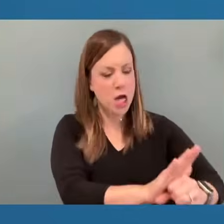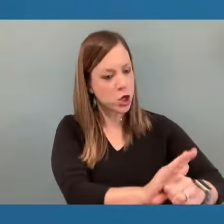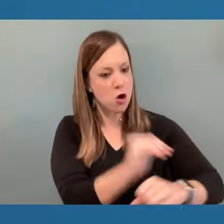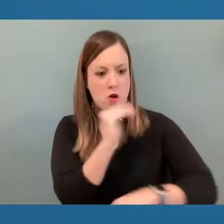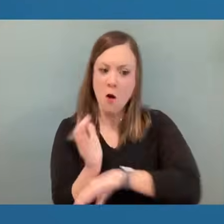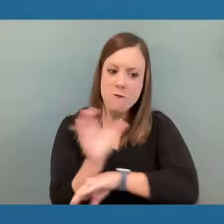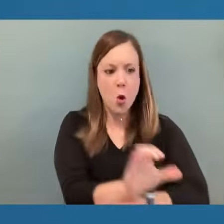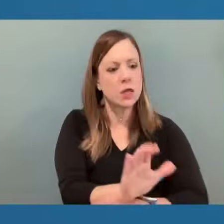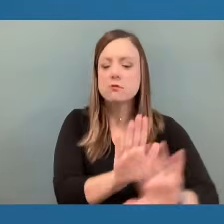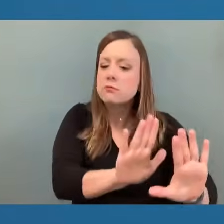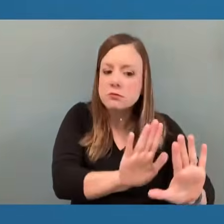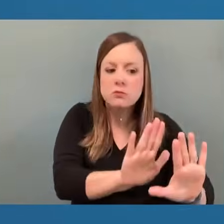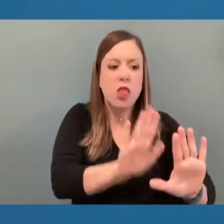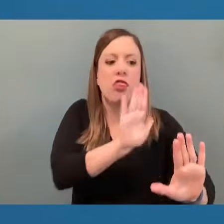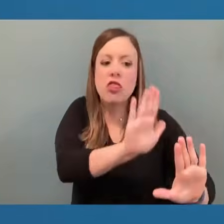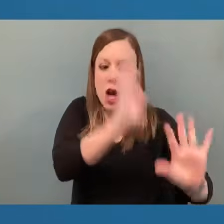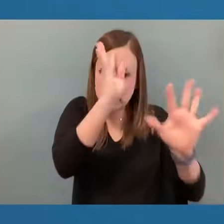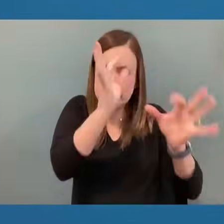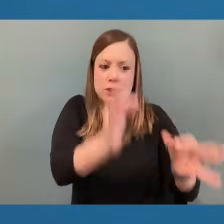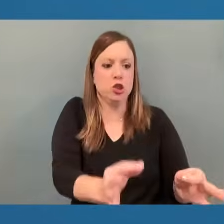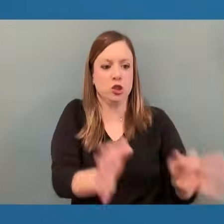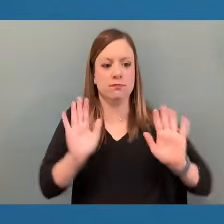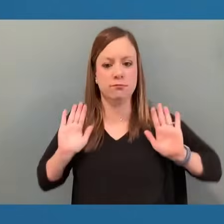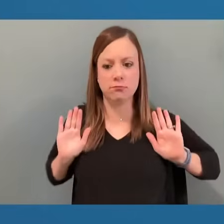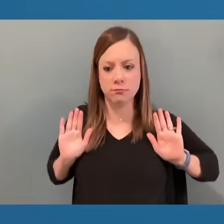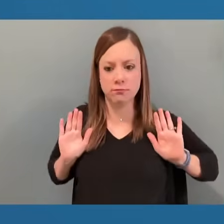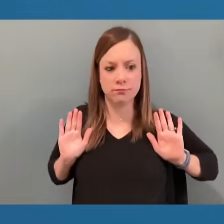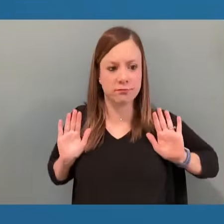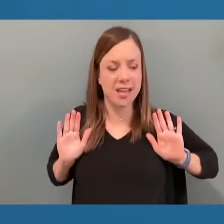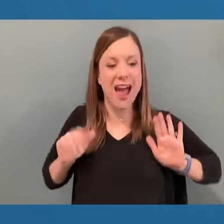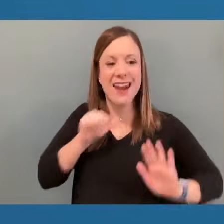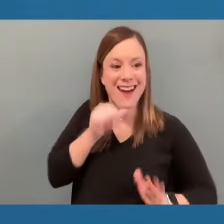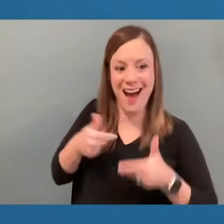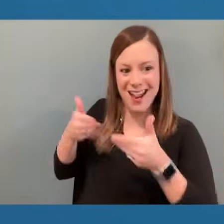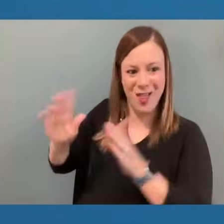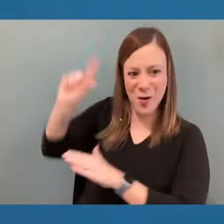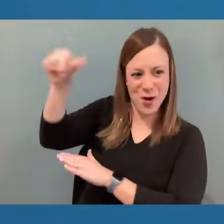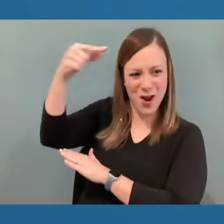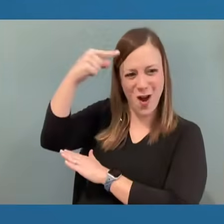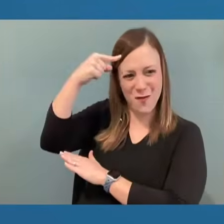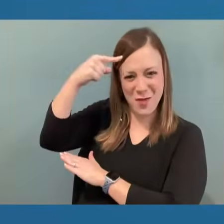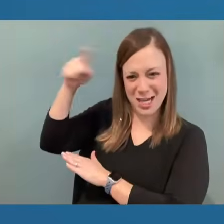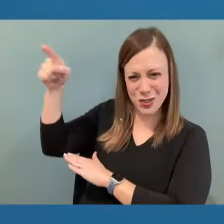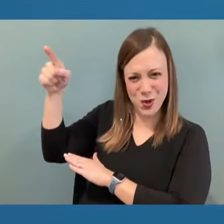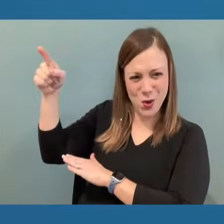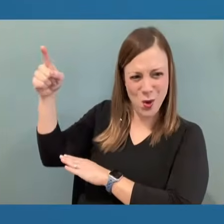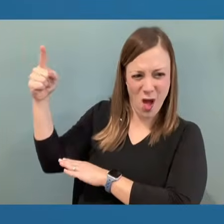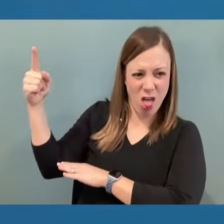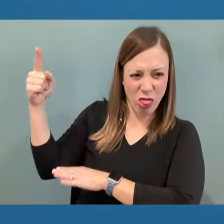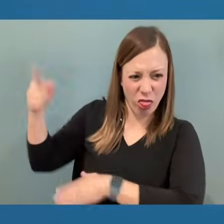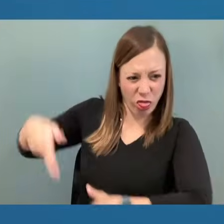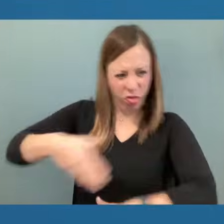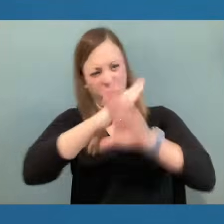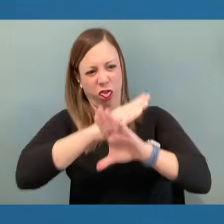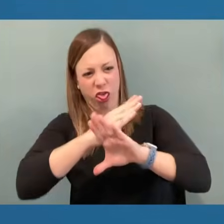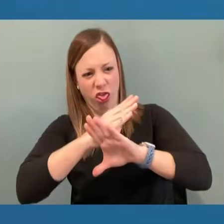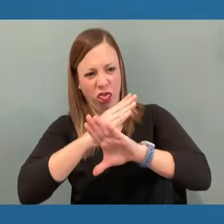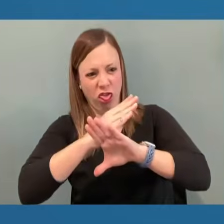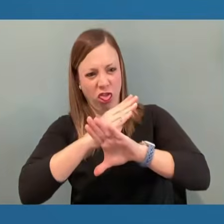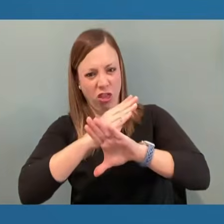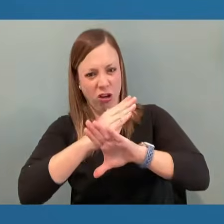give that choice and not have government stand in the way of a very deeply personal decision, I know that there'll be